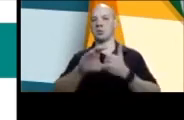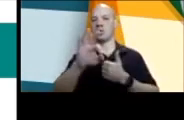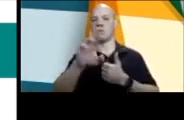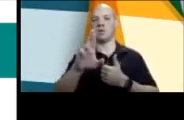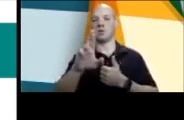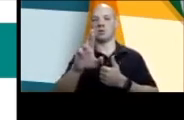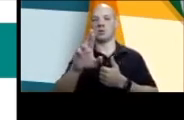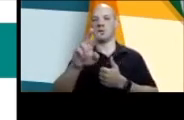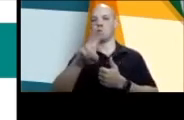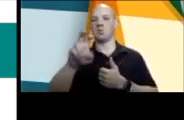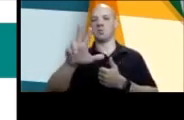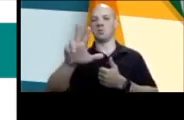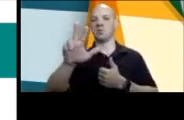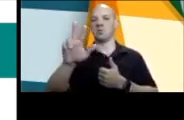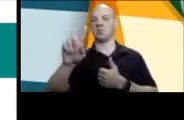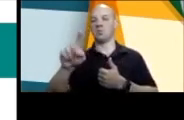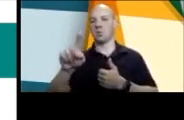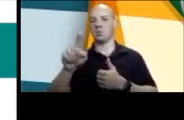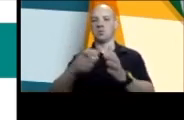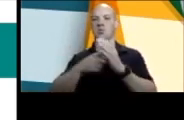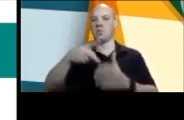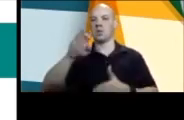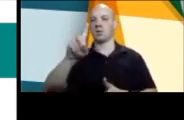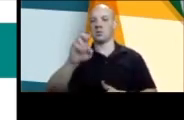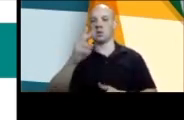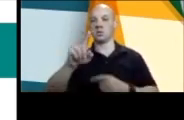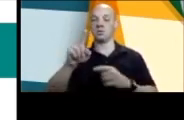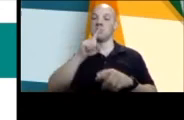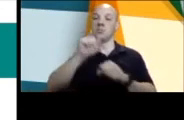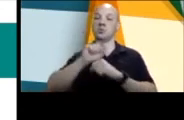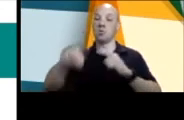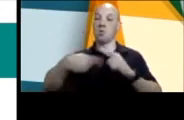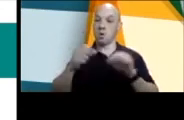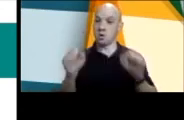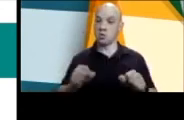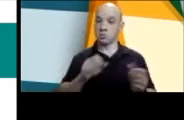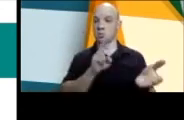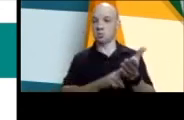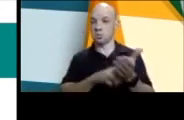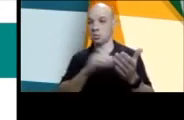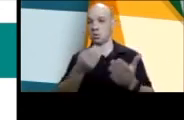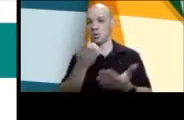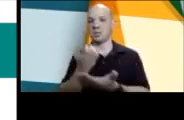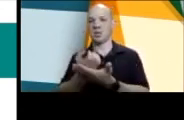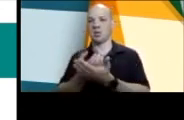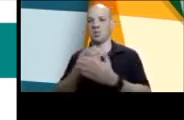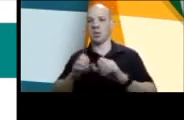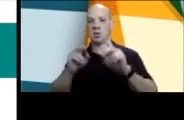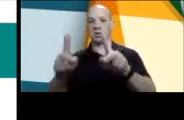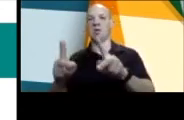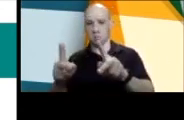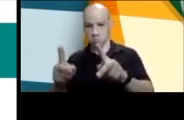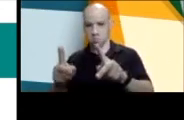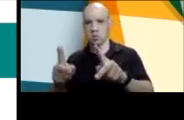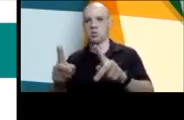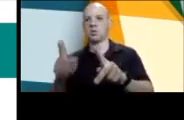200-321 require PRDOH to ensure that when possible, contracts and other economic opportunities funded in whole or in